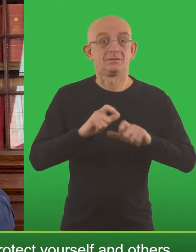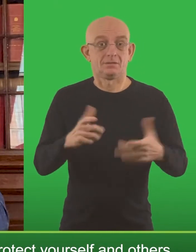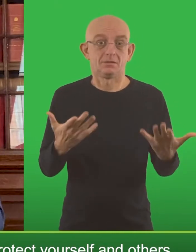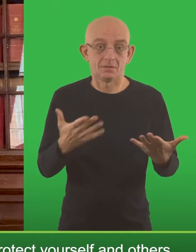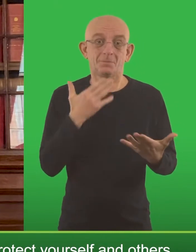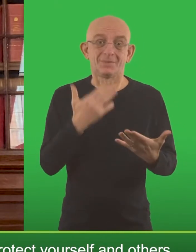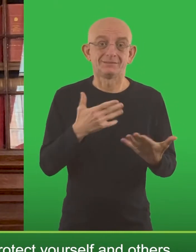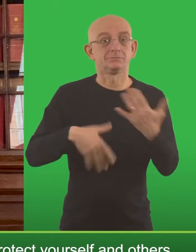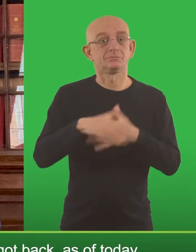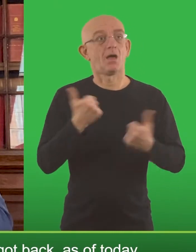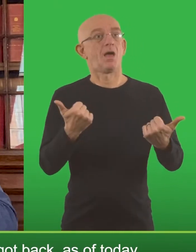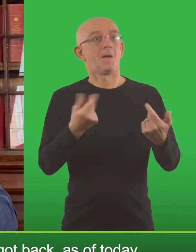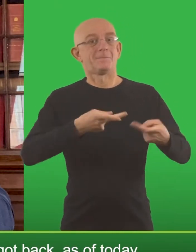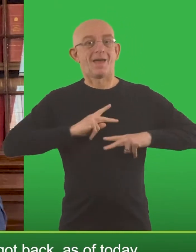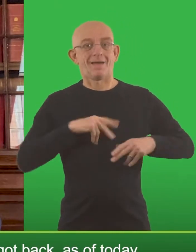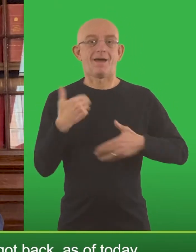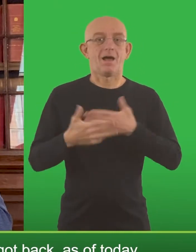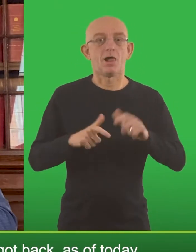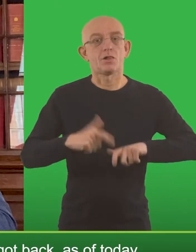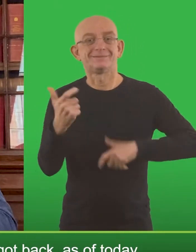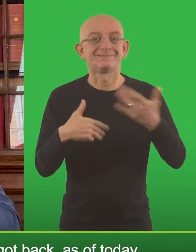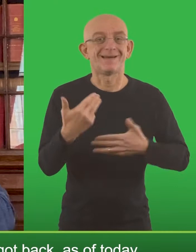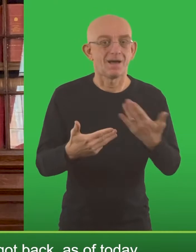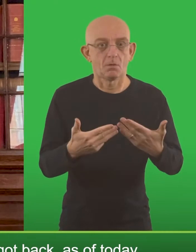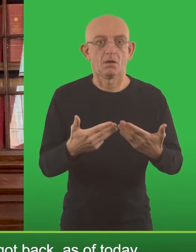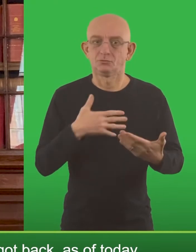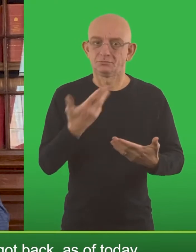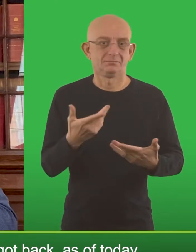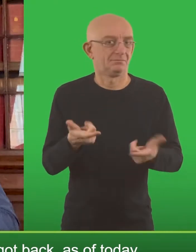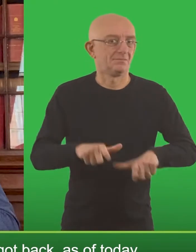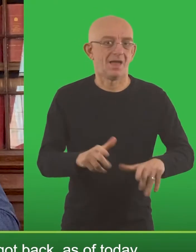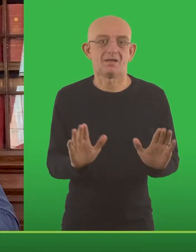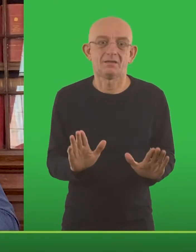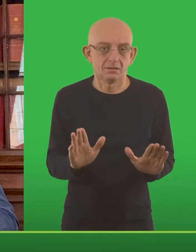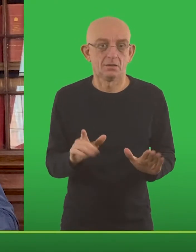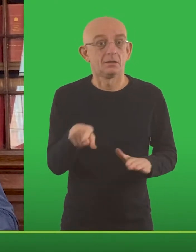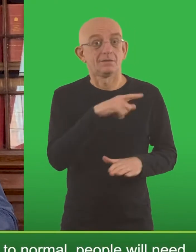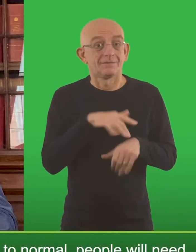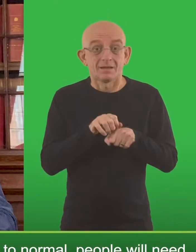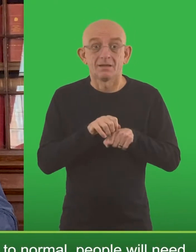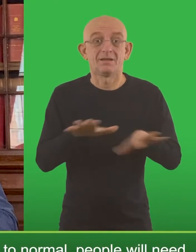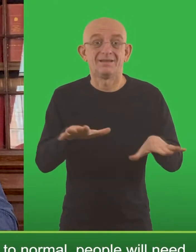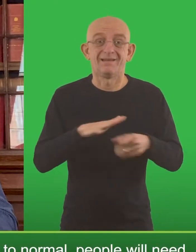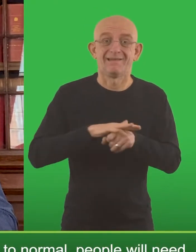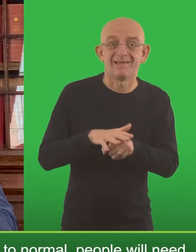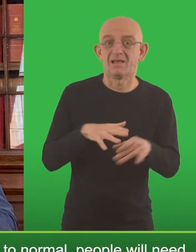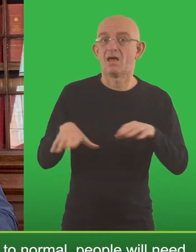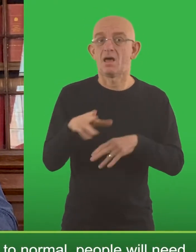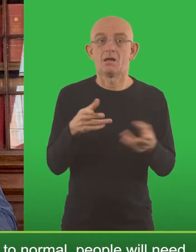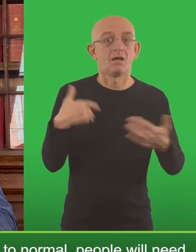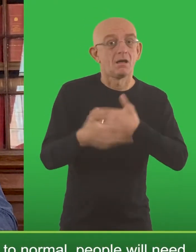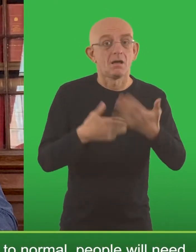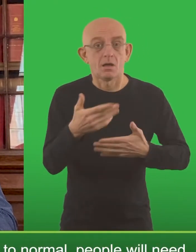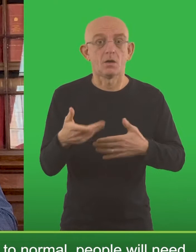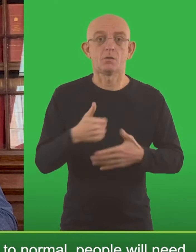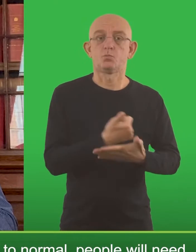to keep Sheffield open and to keep the freedoms that we've just got back as of today. So if we want the pandemic to end